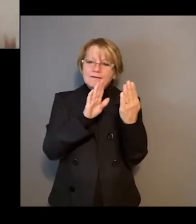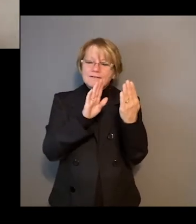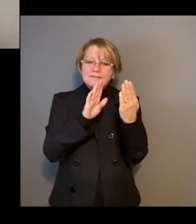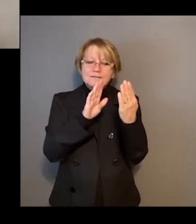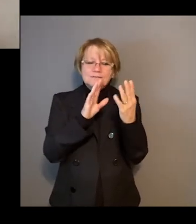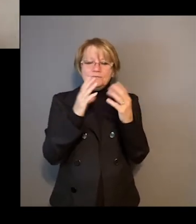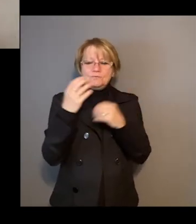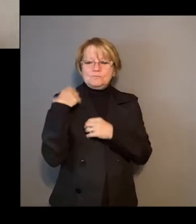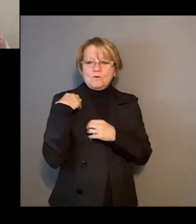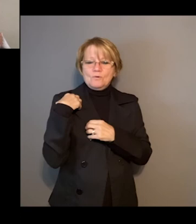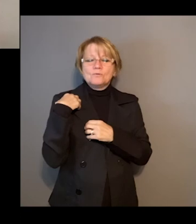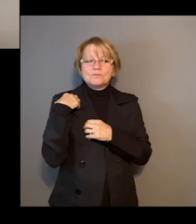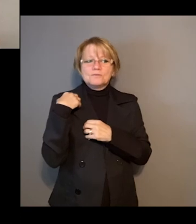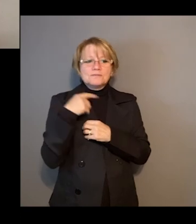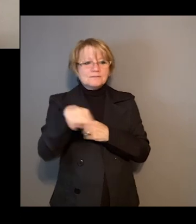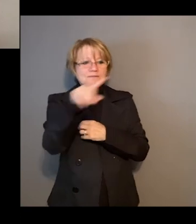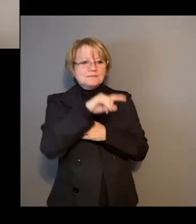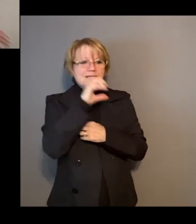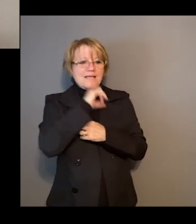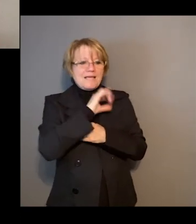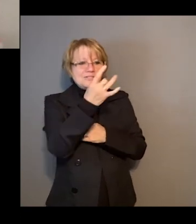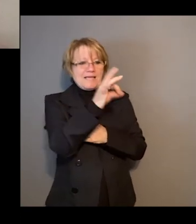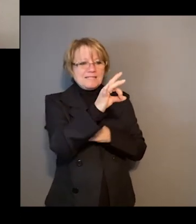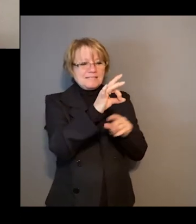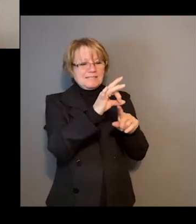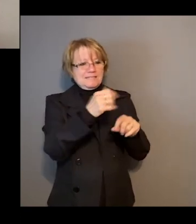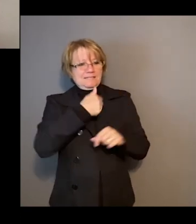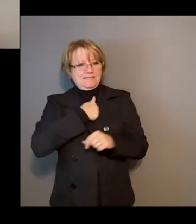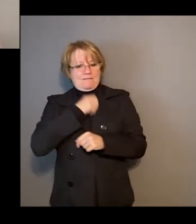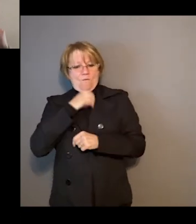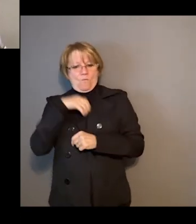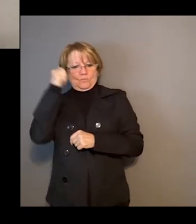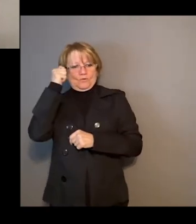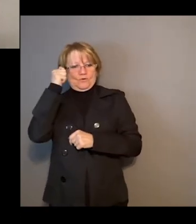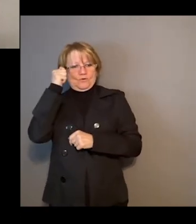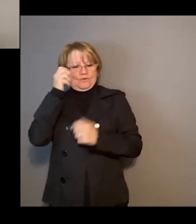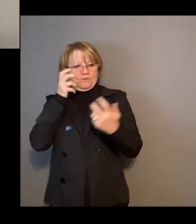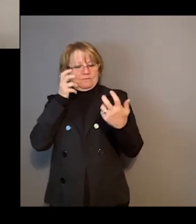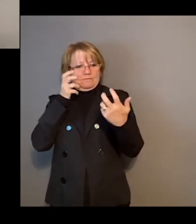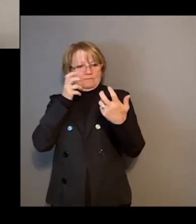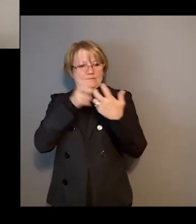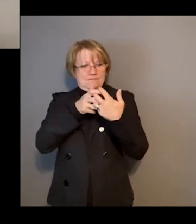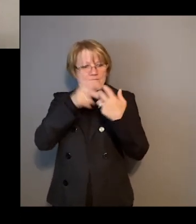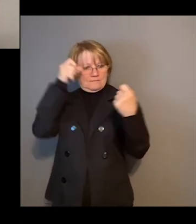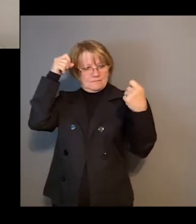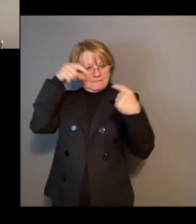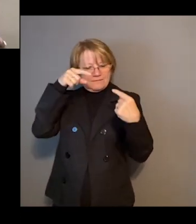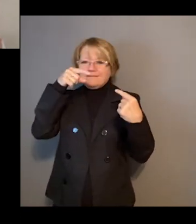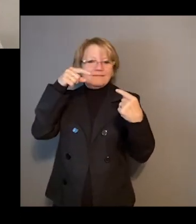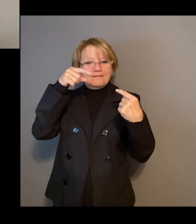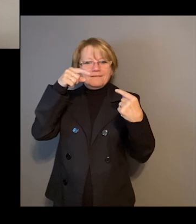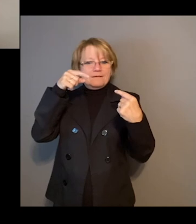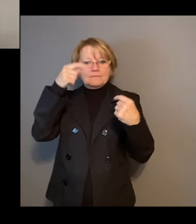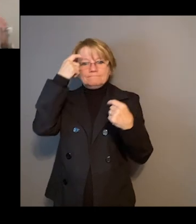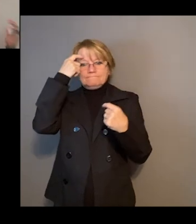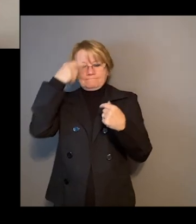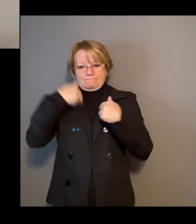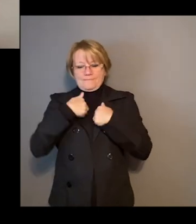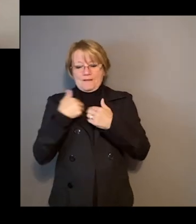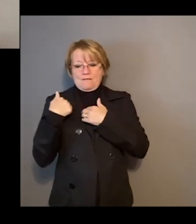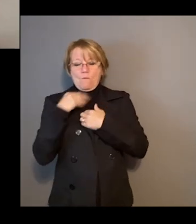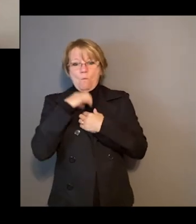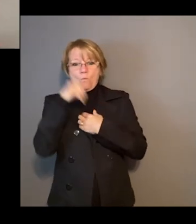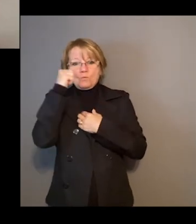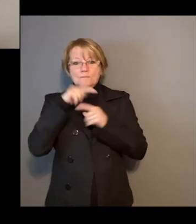as he gets older and older and older. And I believe that's what we have to do, is we have to realize that the strategies we used